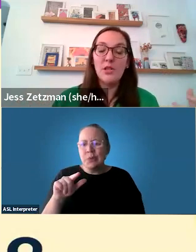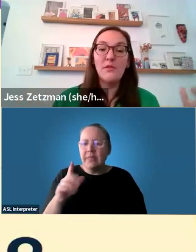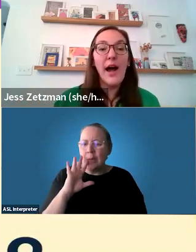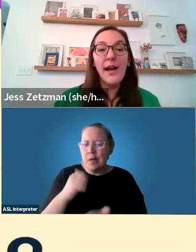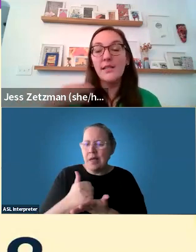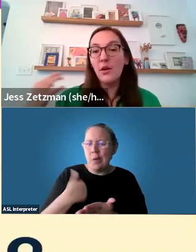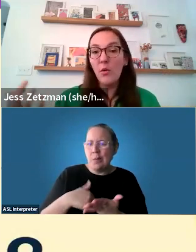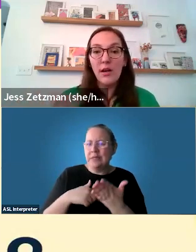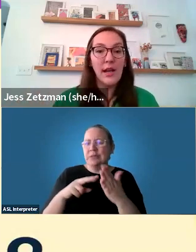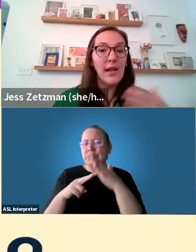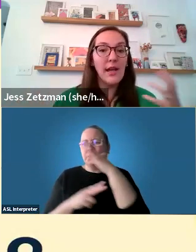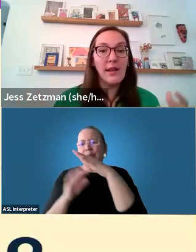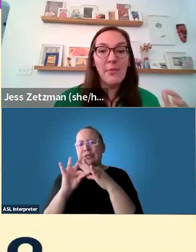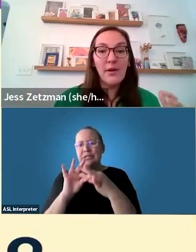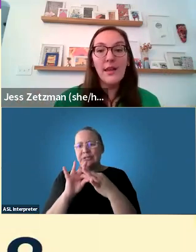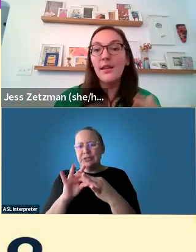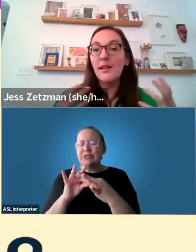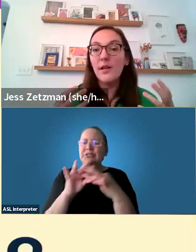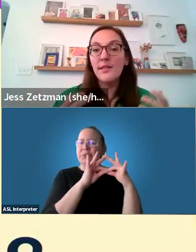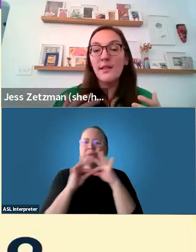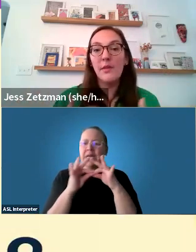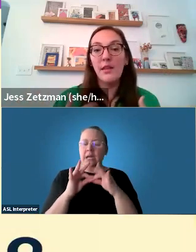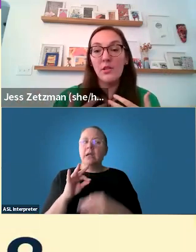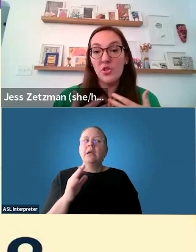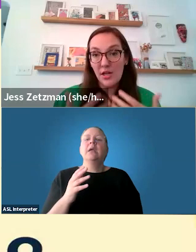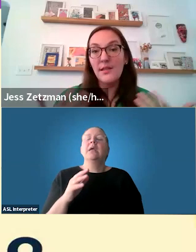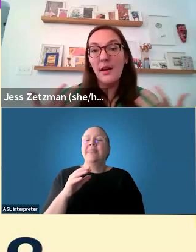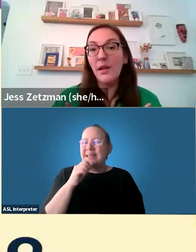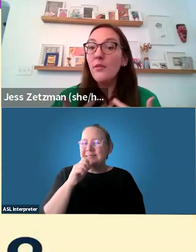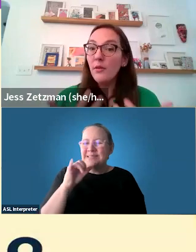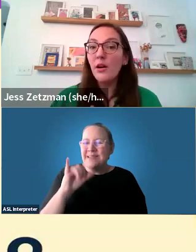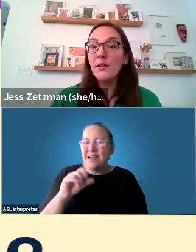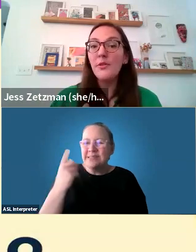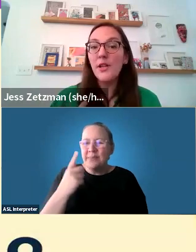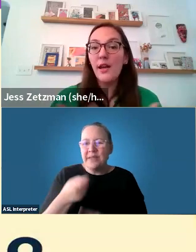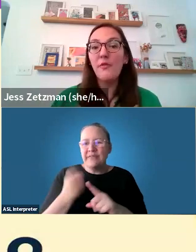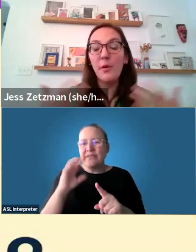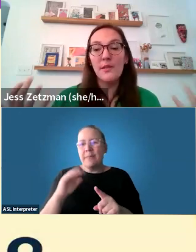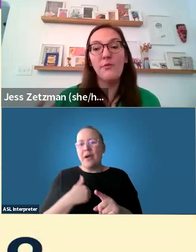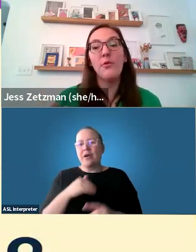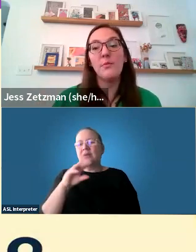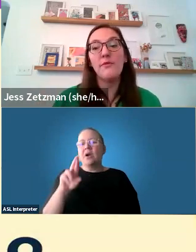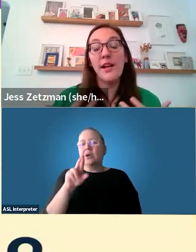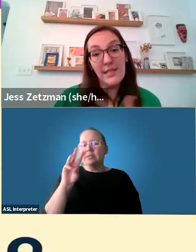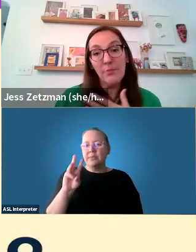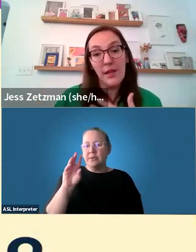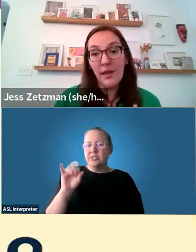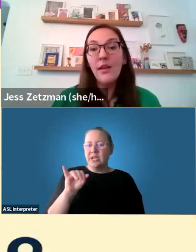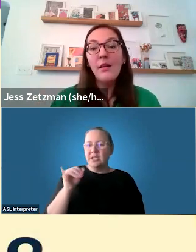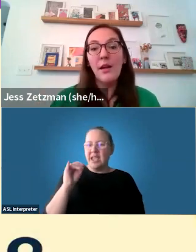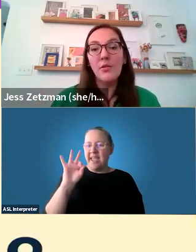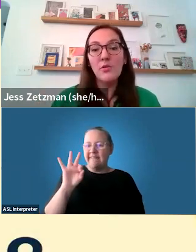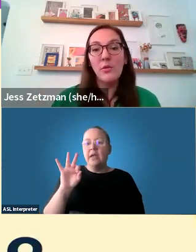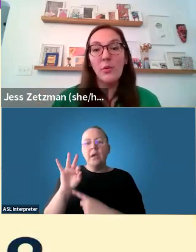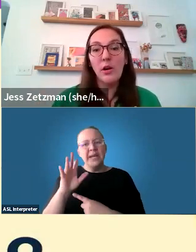help us bridge divides, coordinate, and collaborate, that it wasn't something that was just coming from RWJF, but was informed very